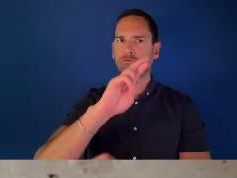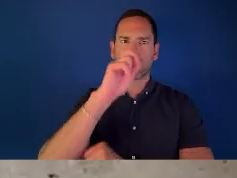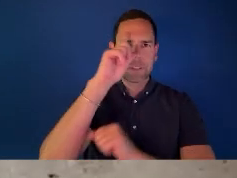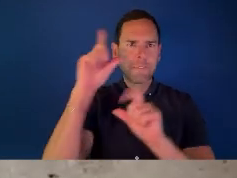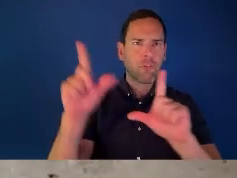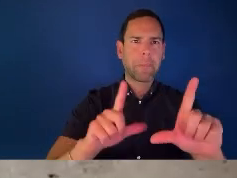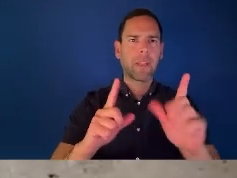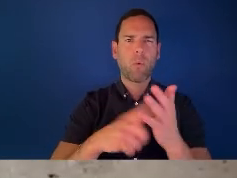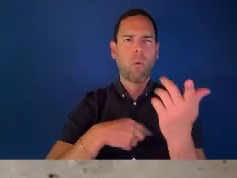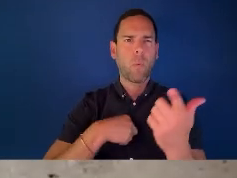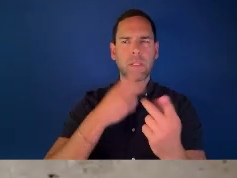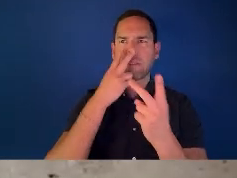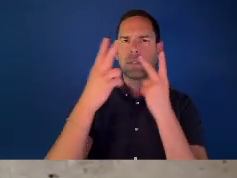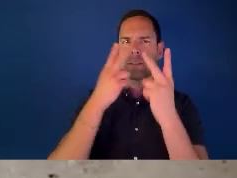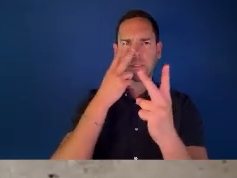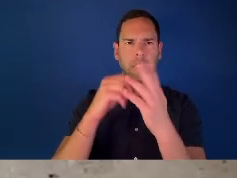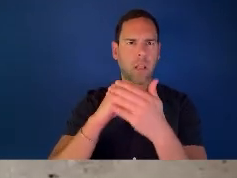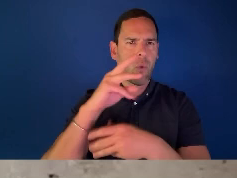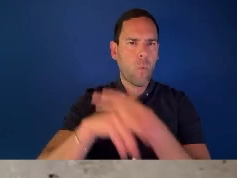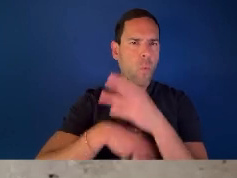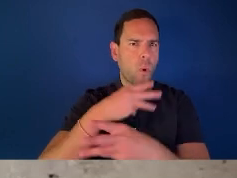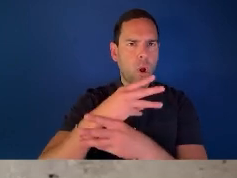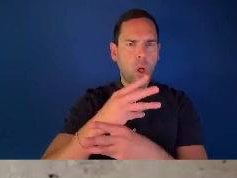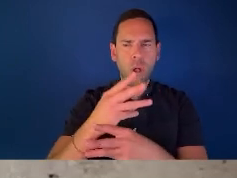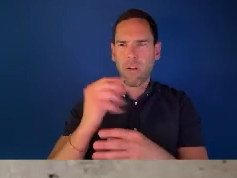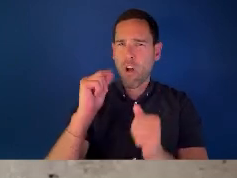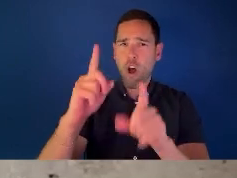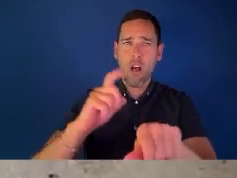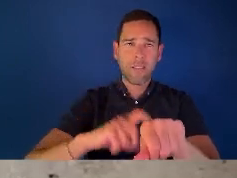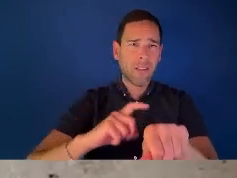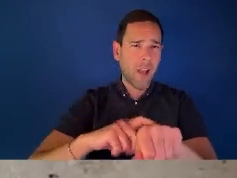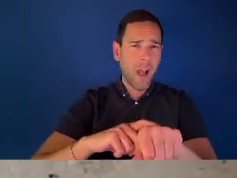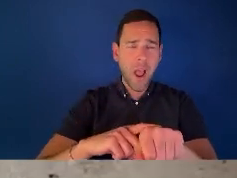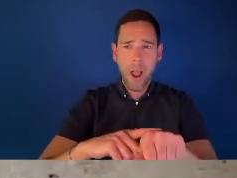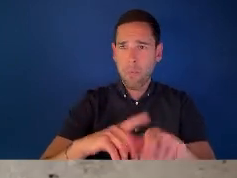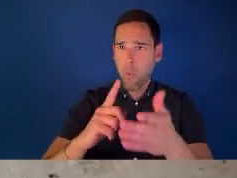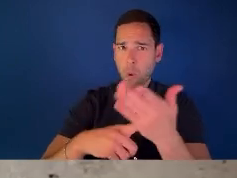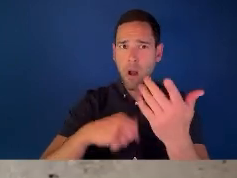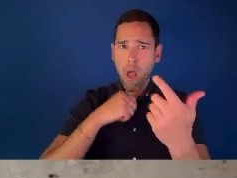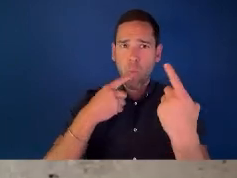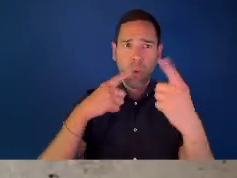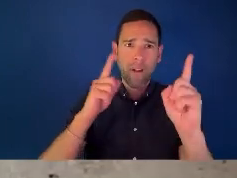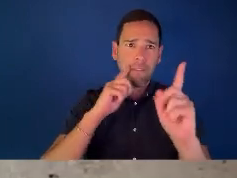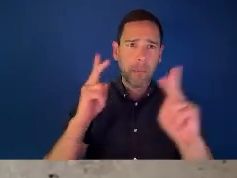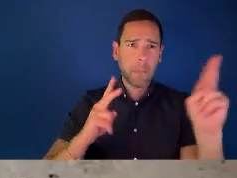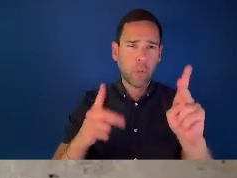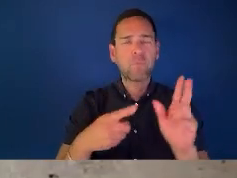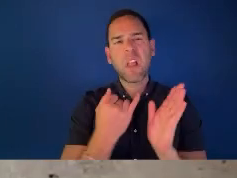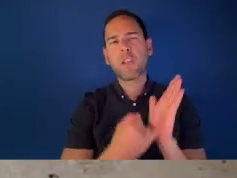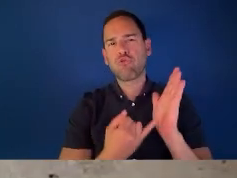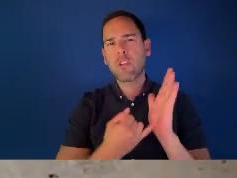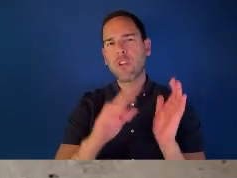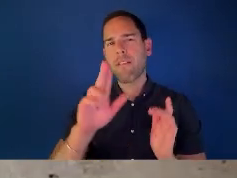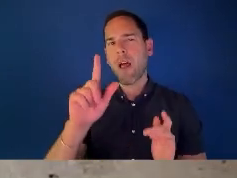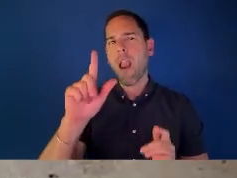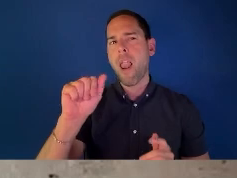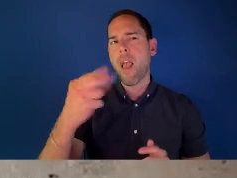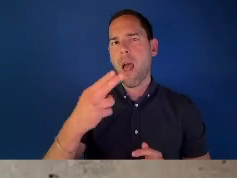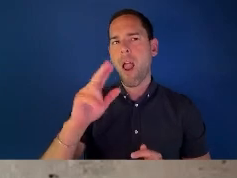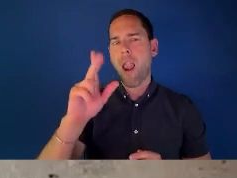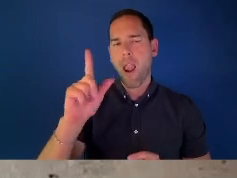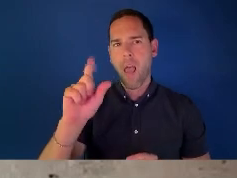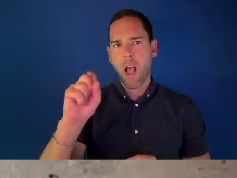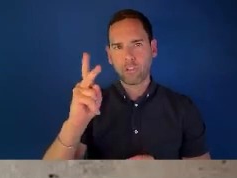And I think since reading that, and as more time goes on and I meet more disabled people and kind of learn more about